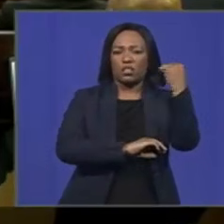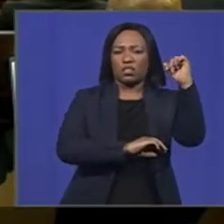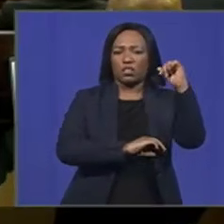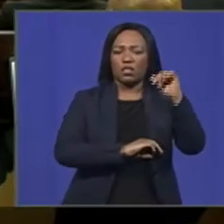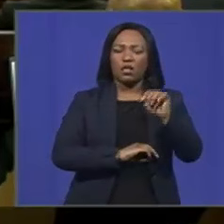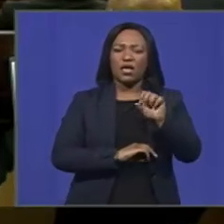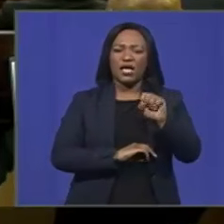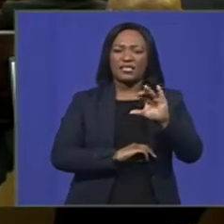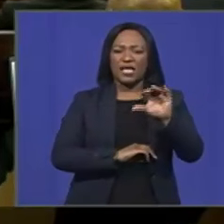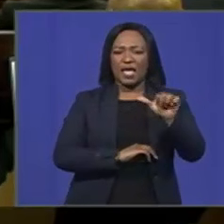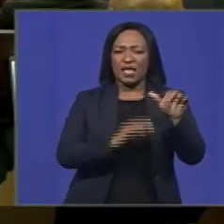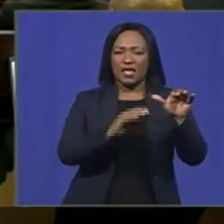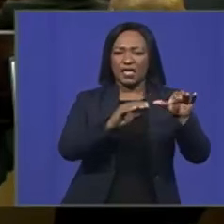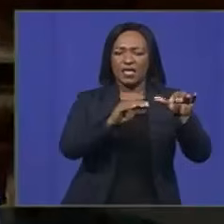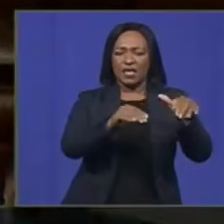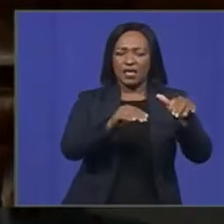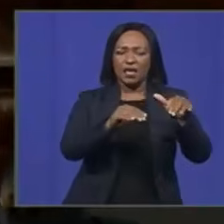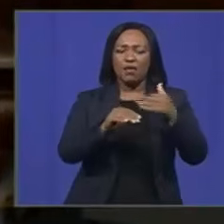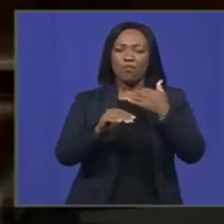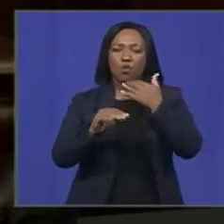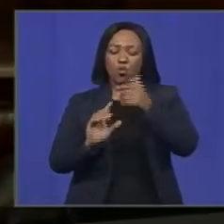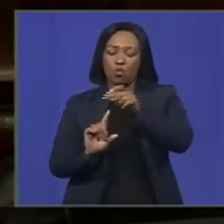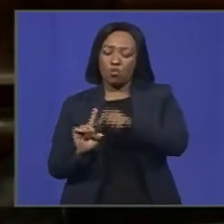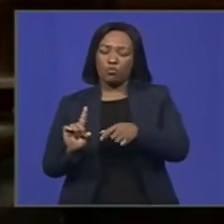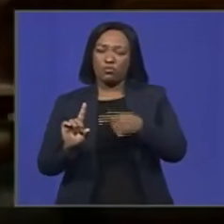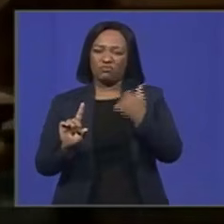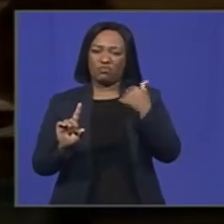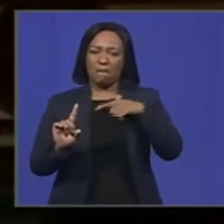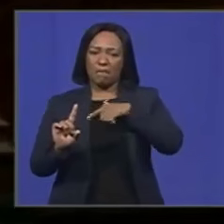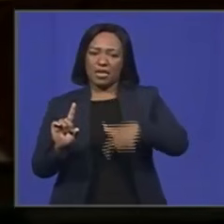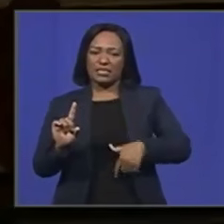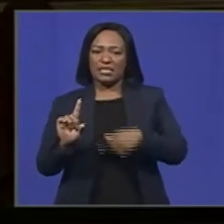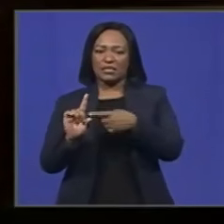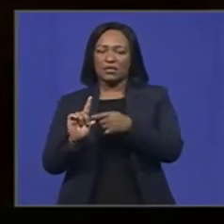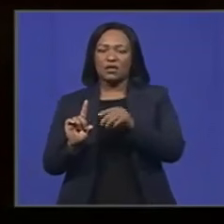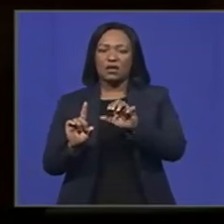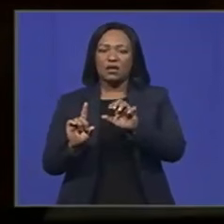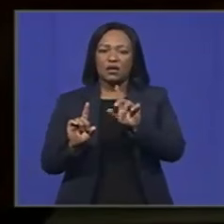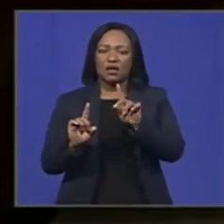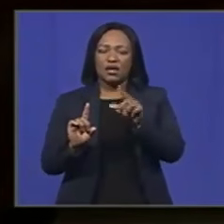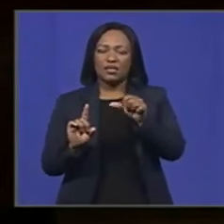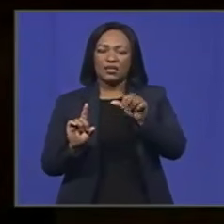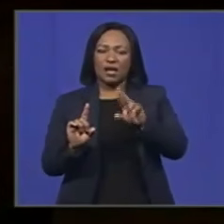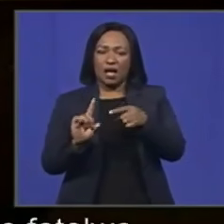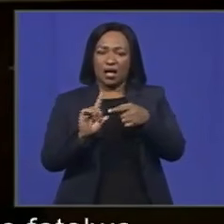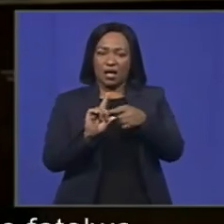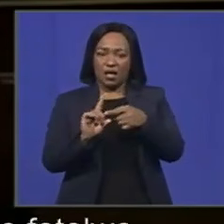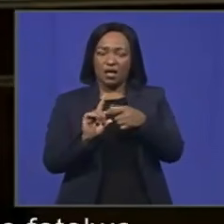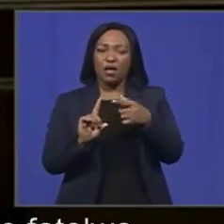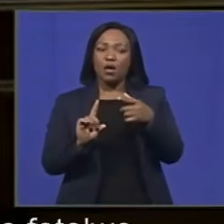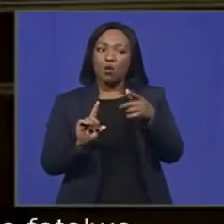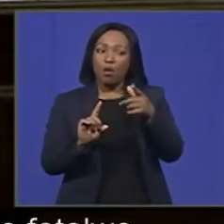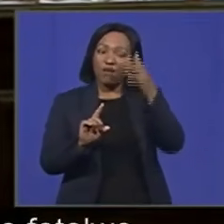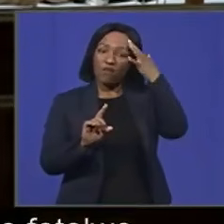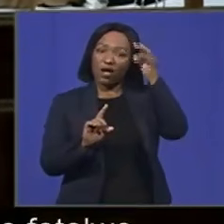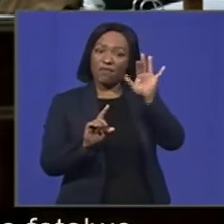wa maloba yo o hulereng Edgar Lungu kgatlhanong le katlholo ya kgotlatshekelo kgolo eo e letlang puso ya Zambia go mo